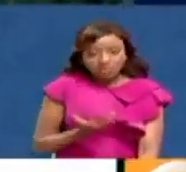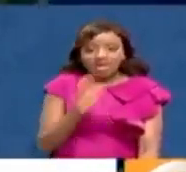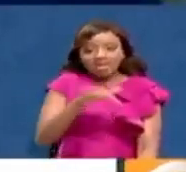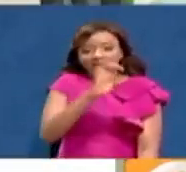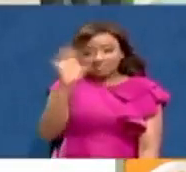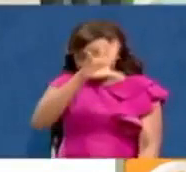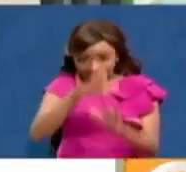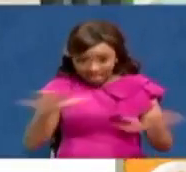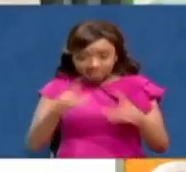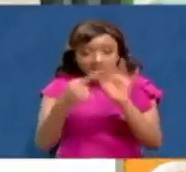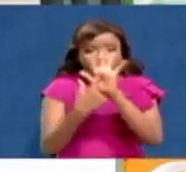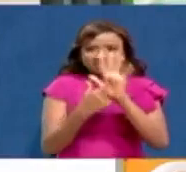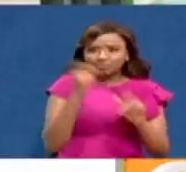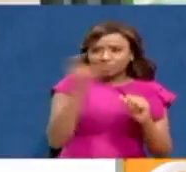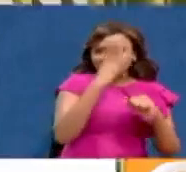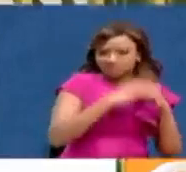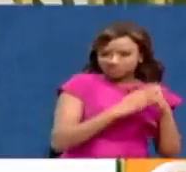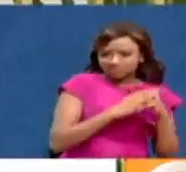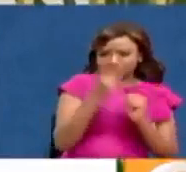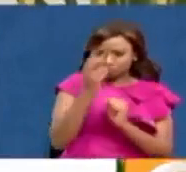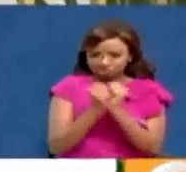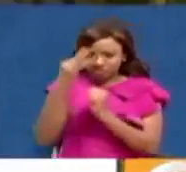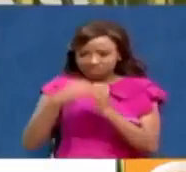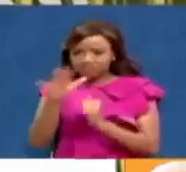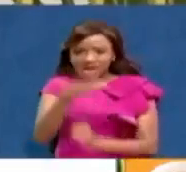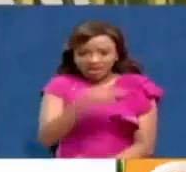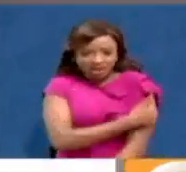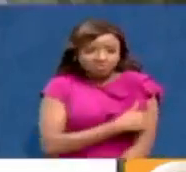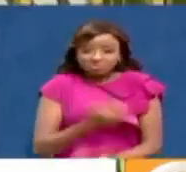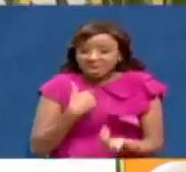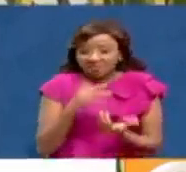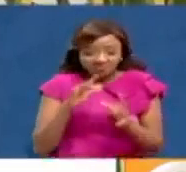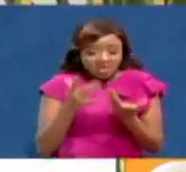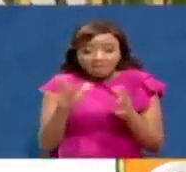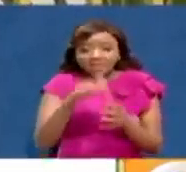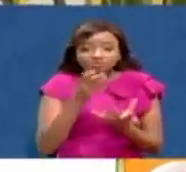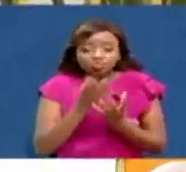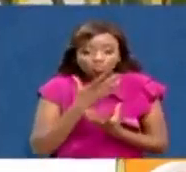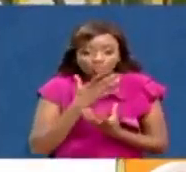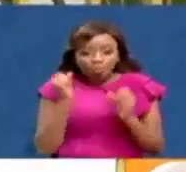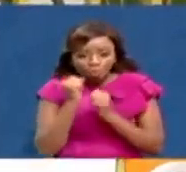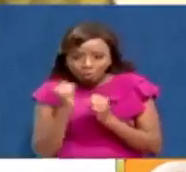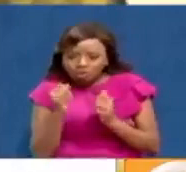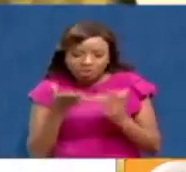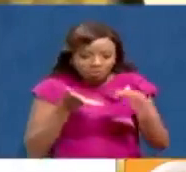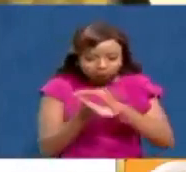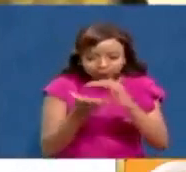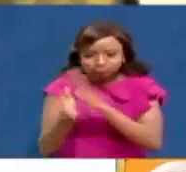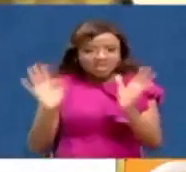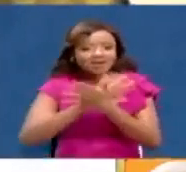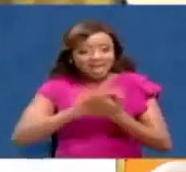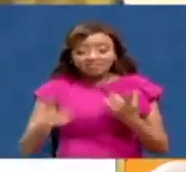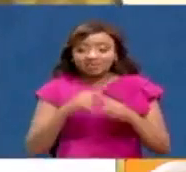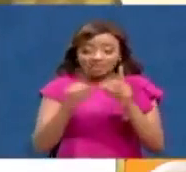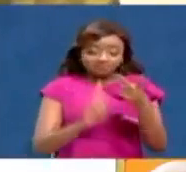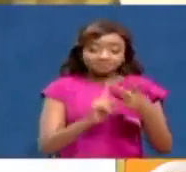Hospital previously made headlines in September 2018 for not having cool boxes and incinerators. Nurses have downed their tools